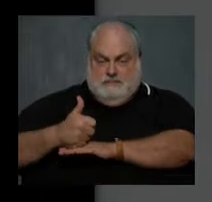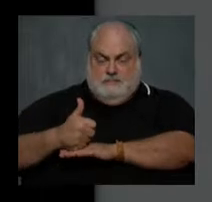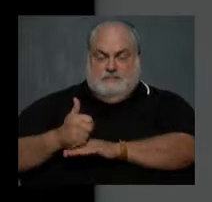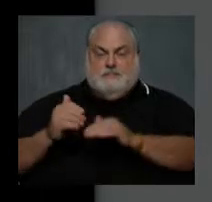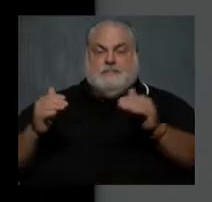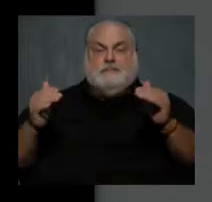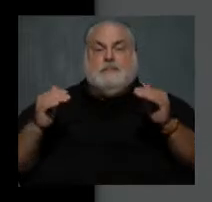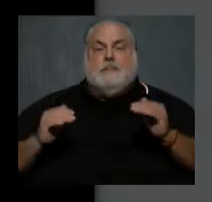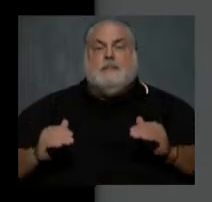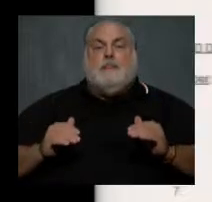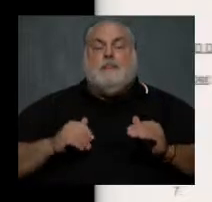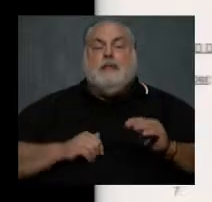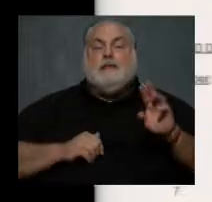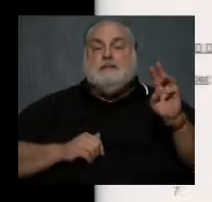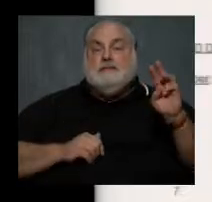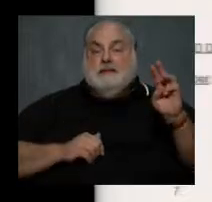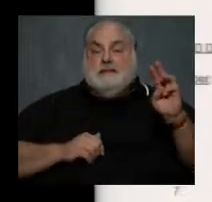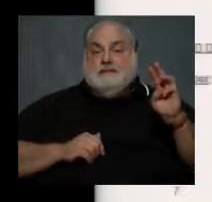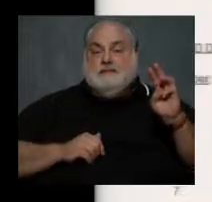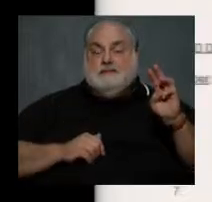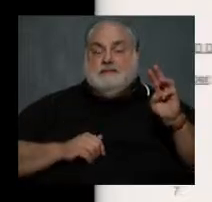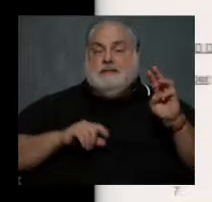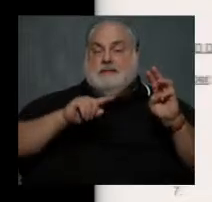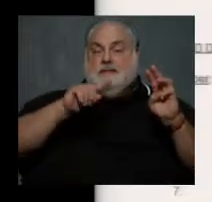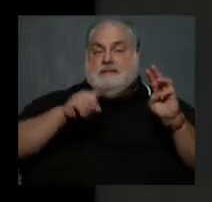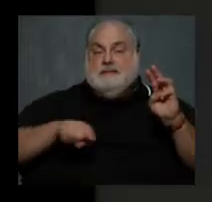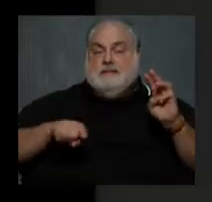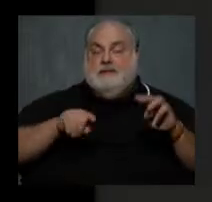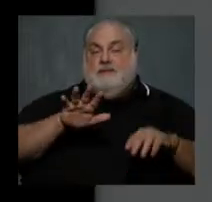redeveloped. Item number 6, file number